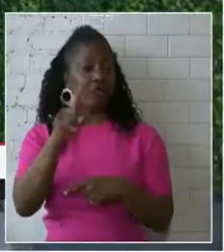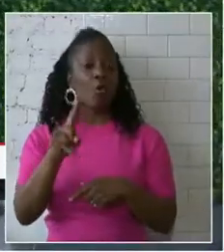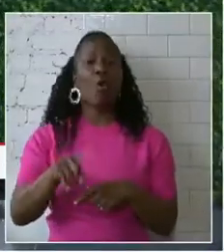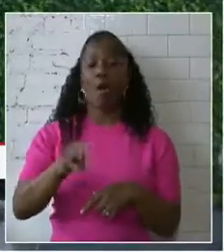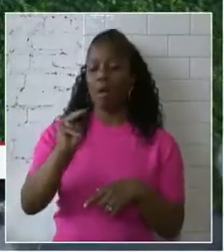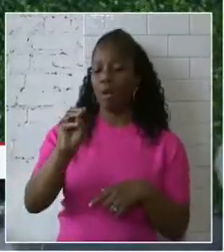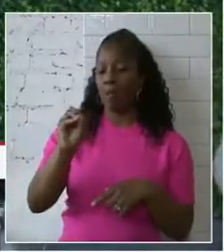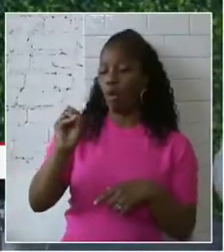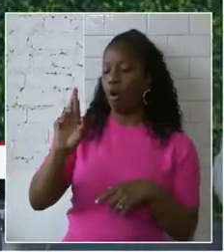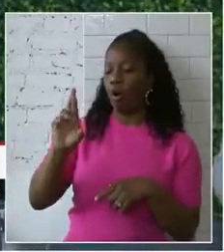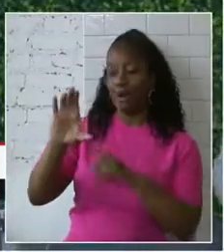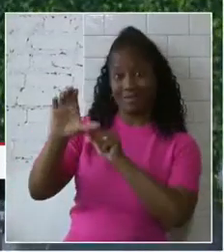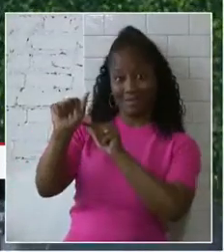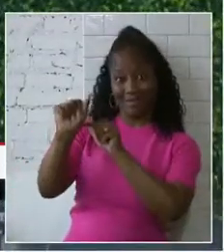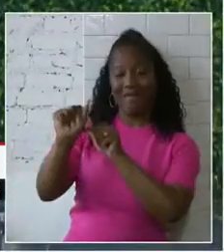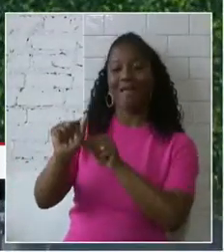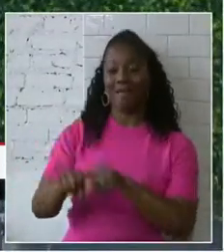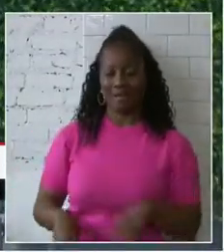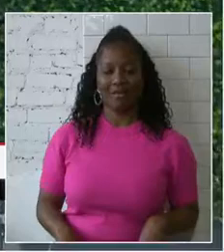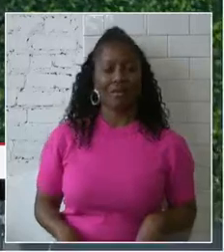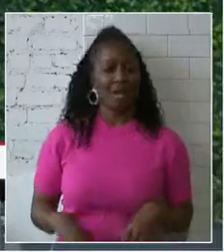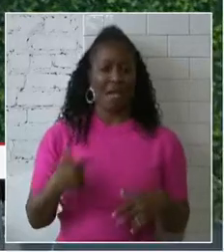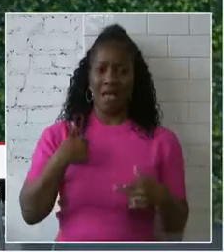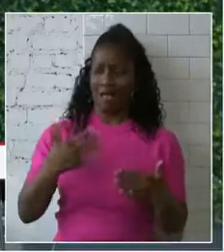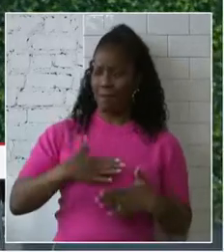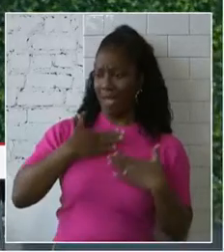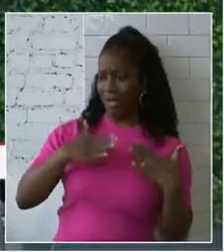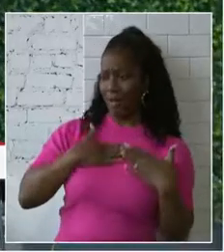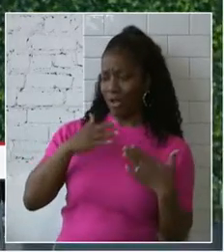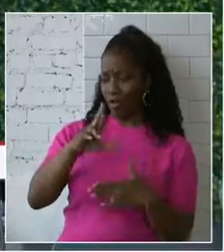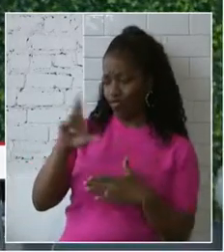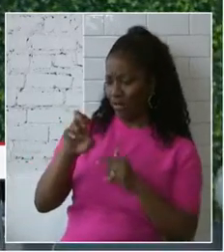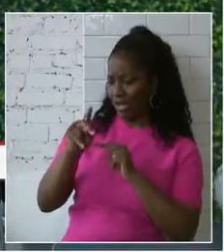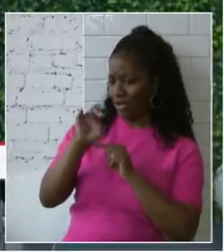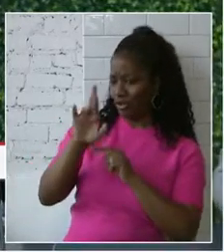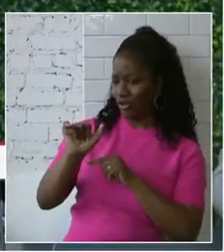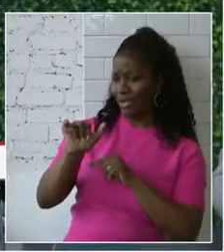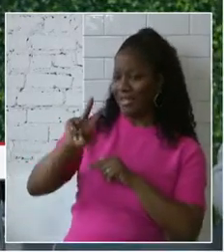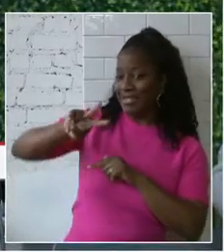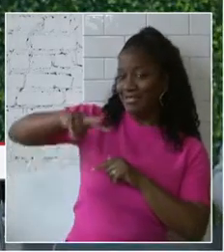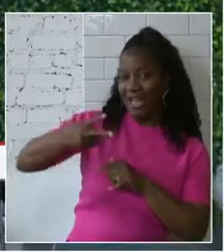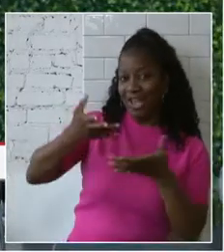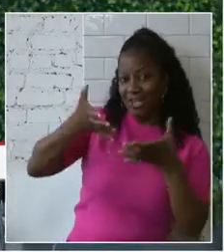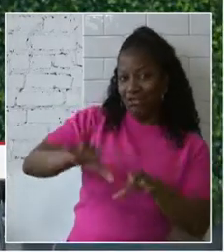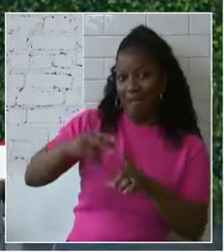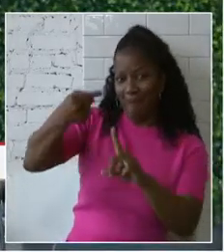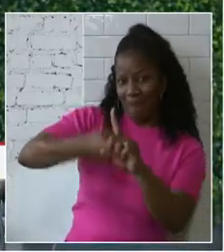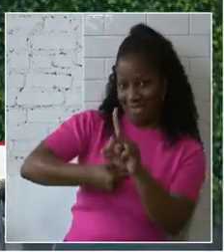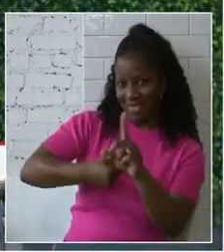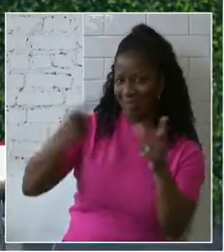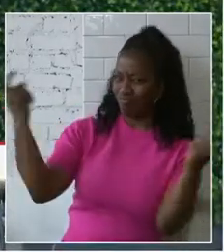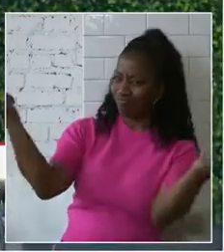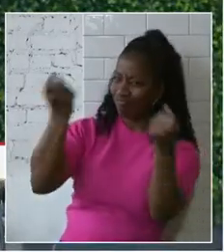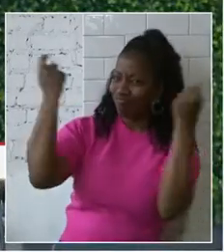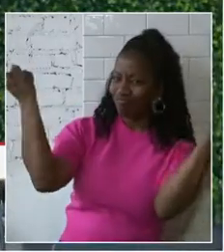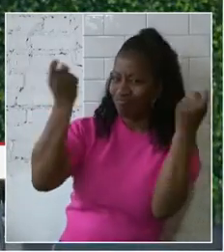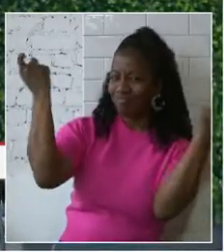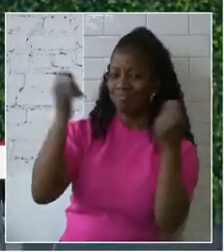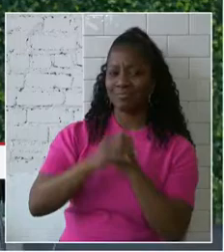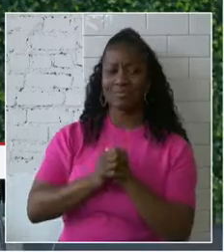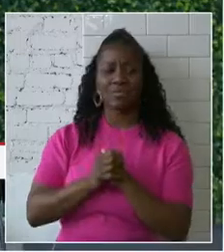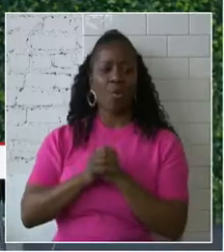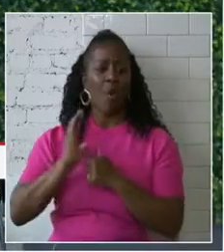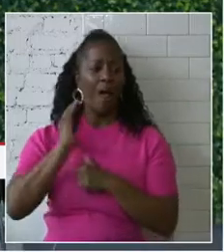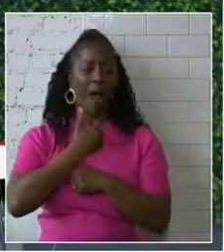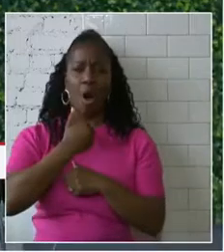Affairs. And happy Reentry Second Chance Month. So with the leadership and guidance and